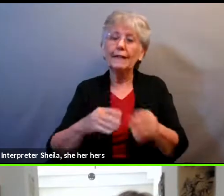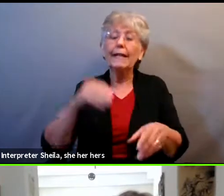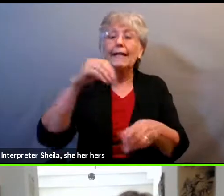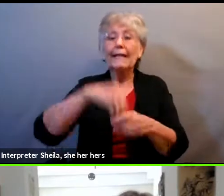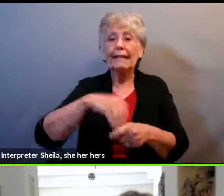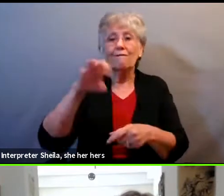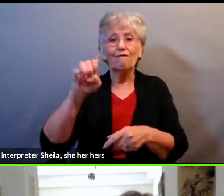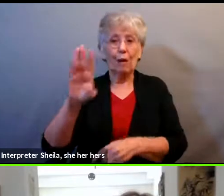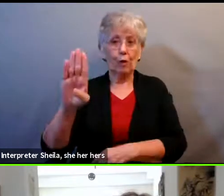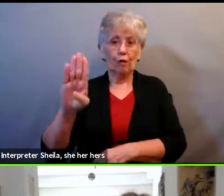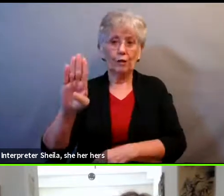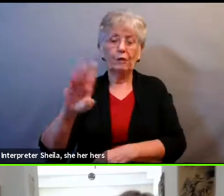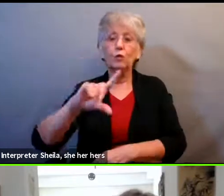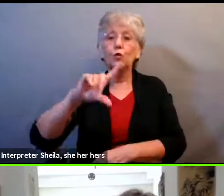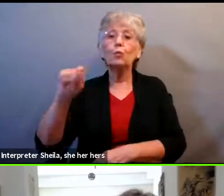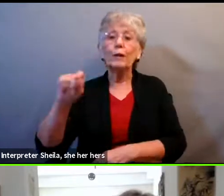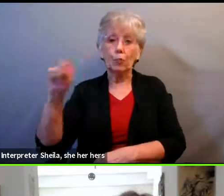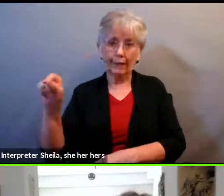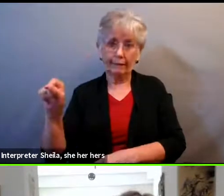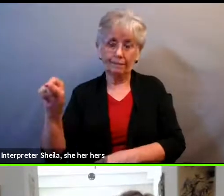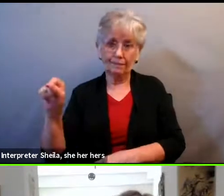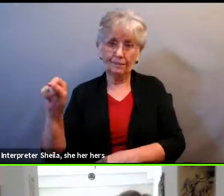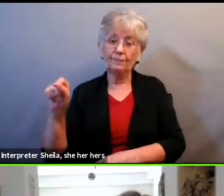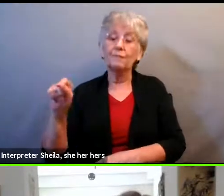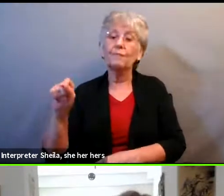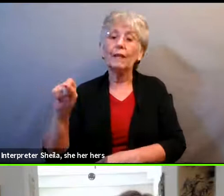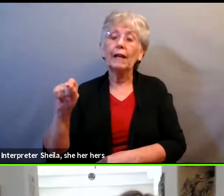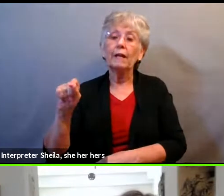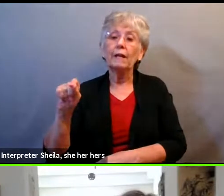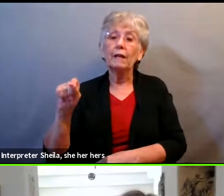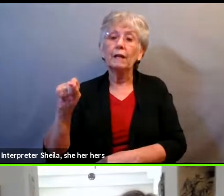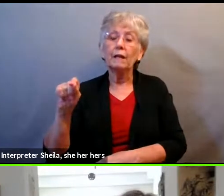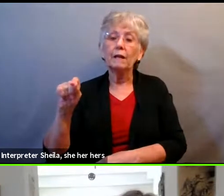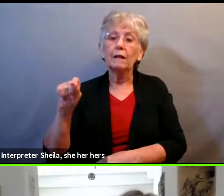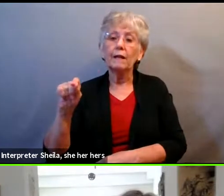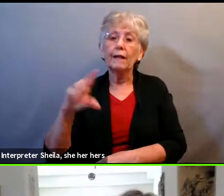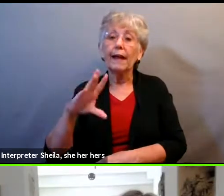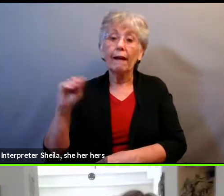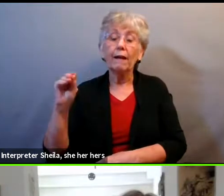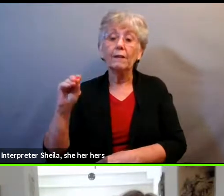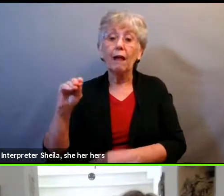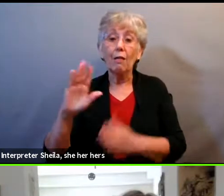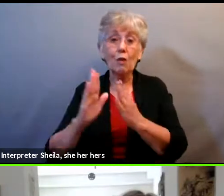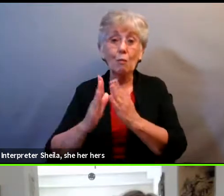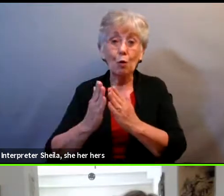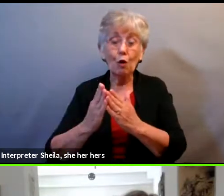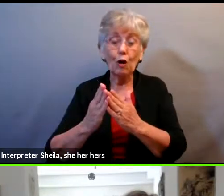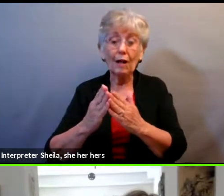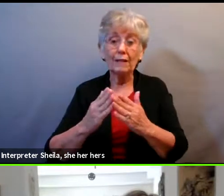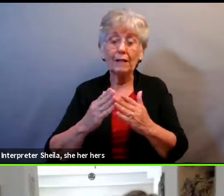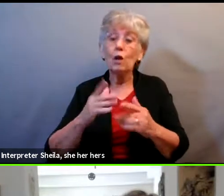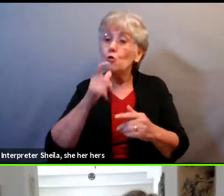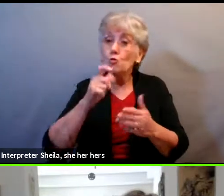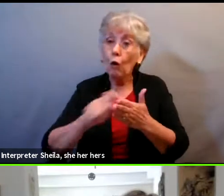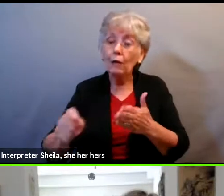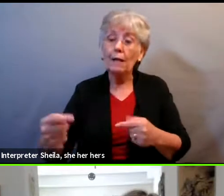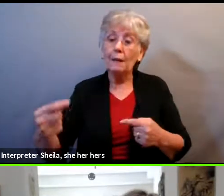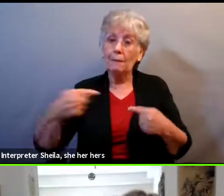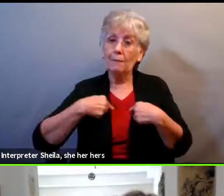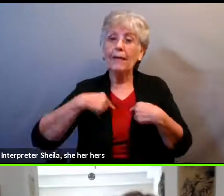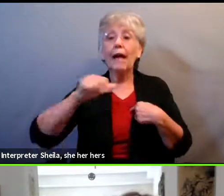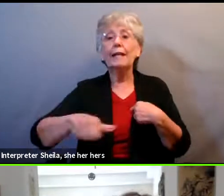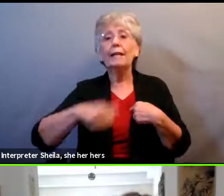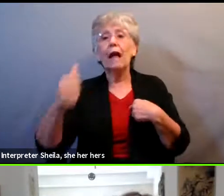February of 2020. And the book is written by me and a woman named Kristen